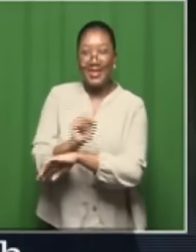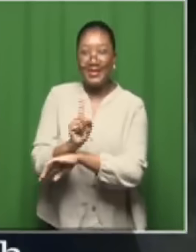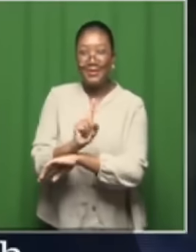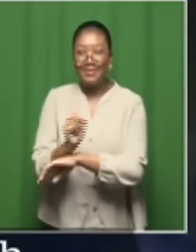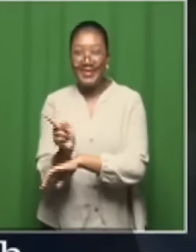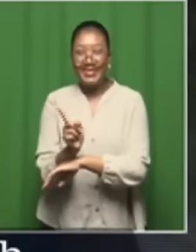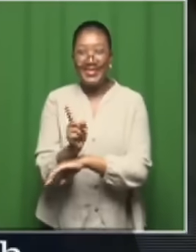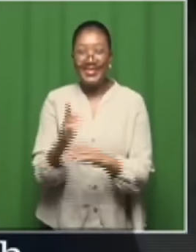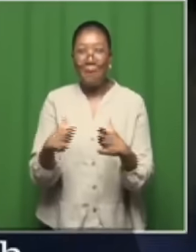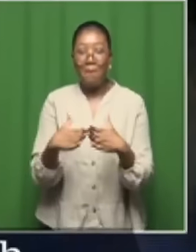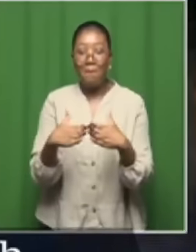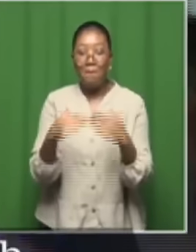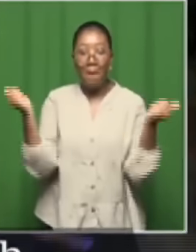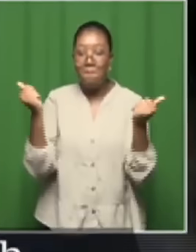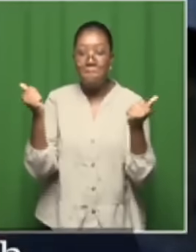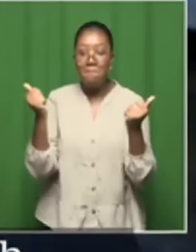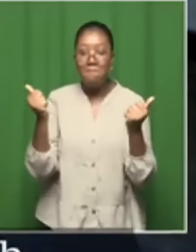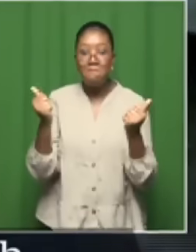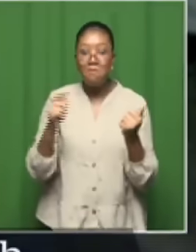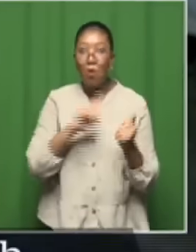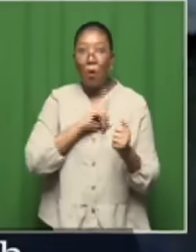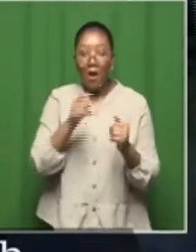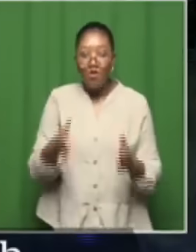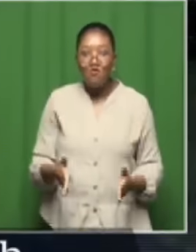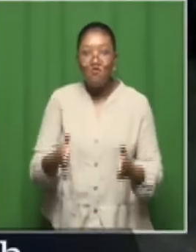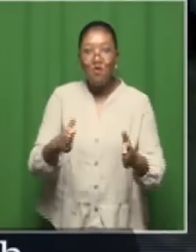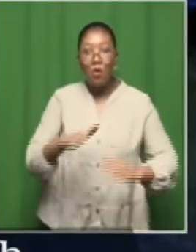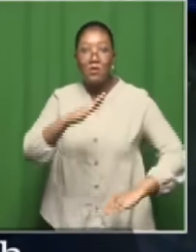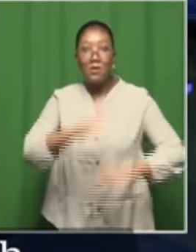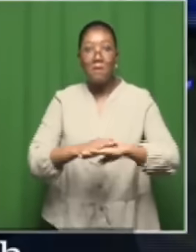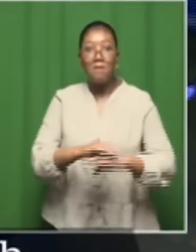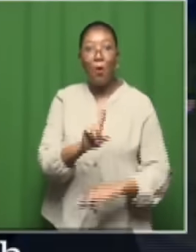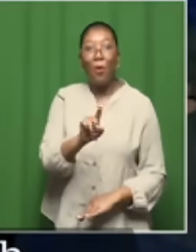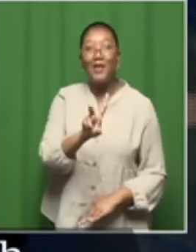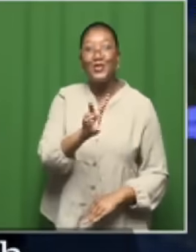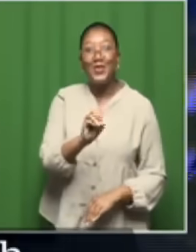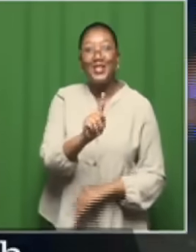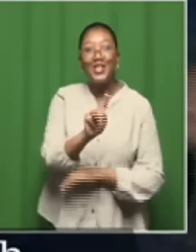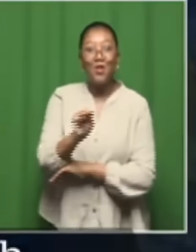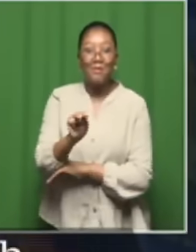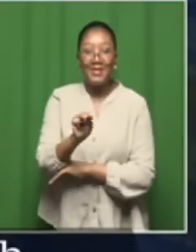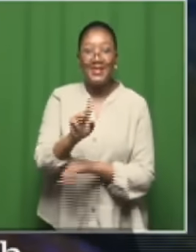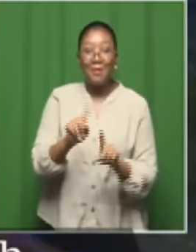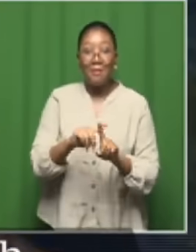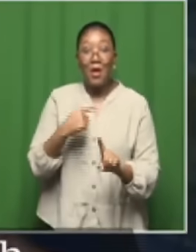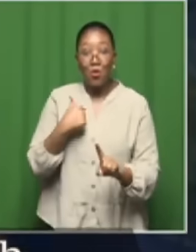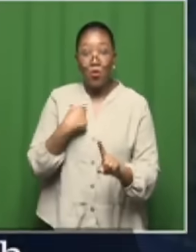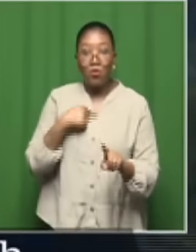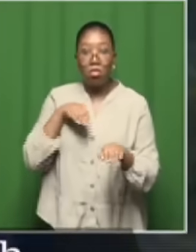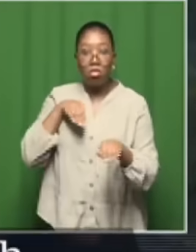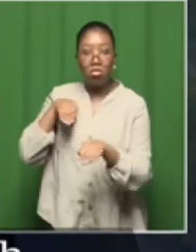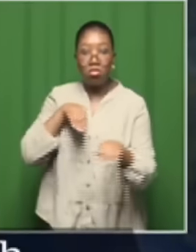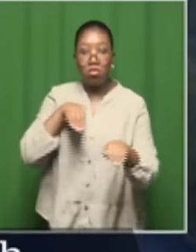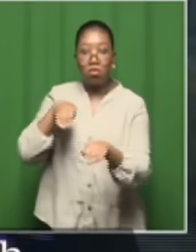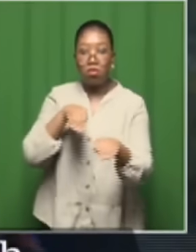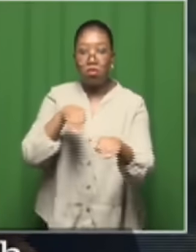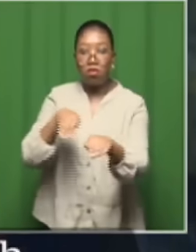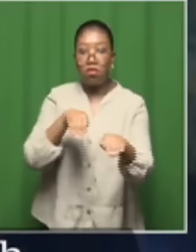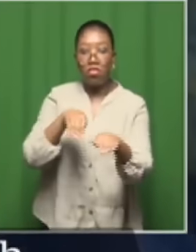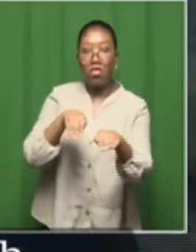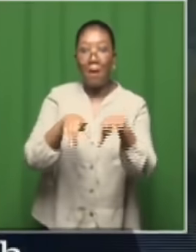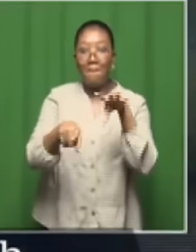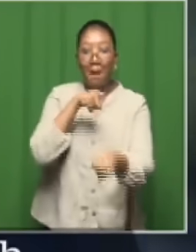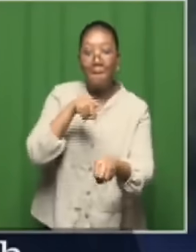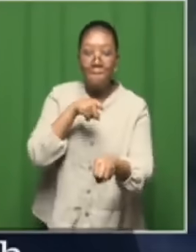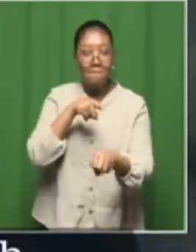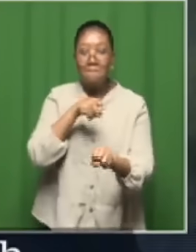hour in a 120 zone. We did the whole chase to get him, pulled him over to the side of the road. As soon as he got out of the